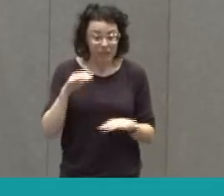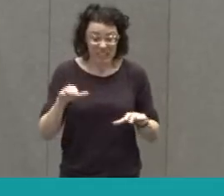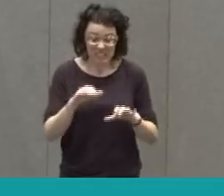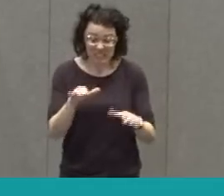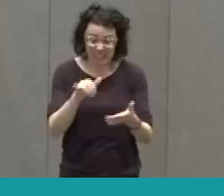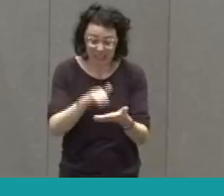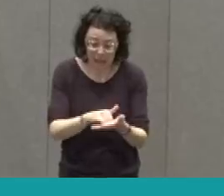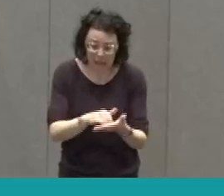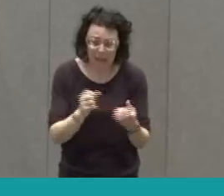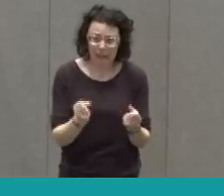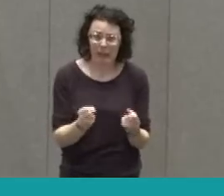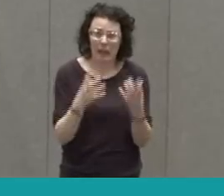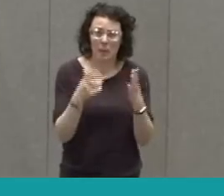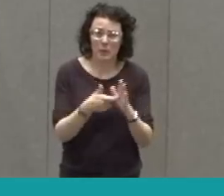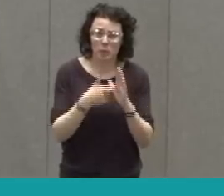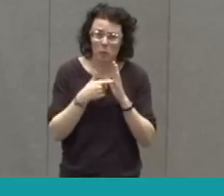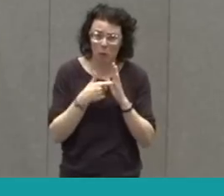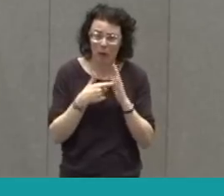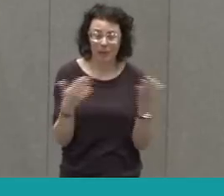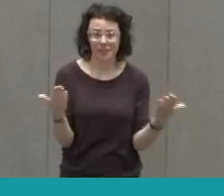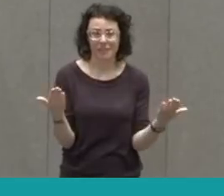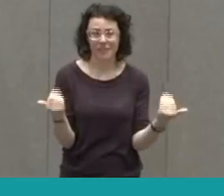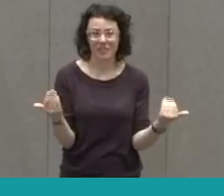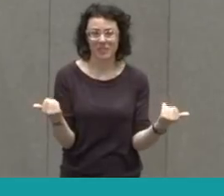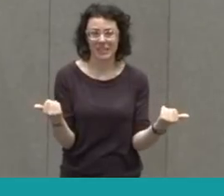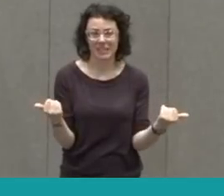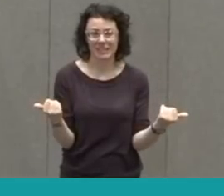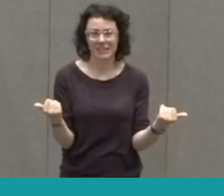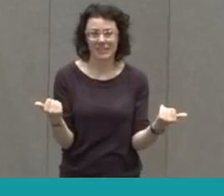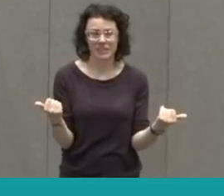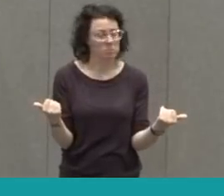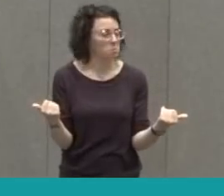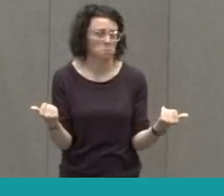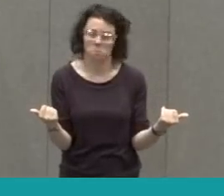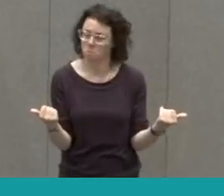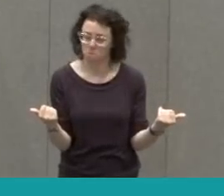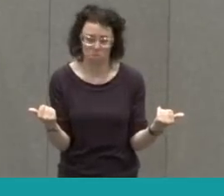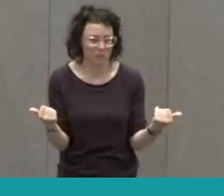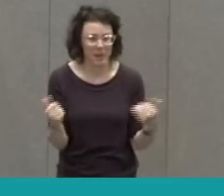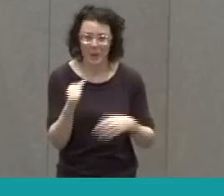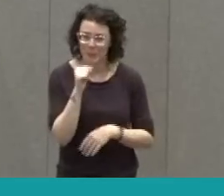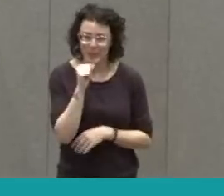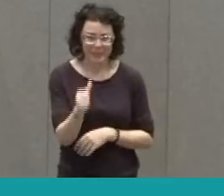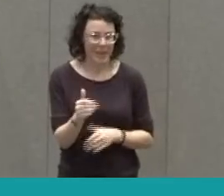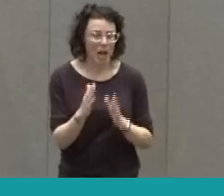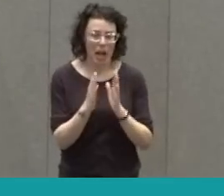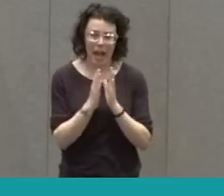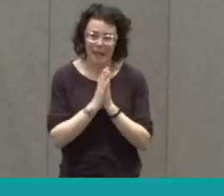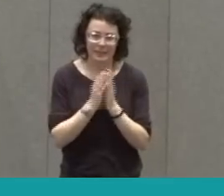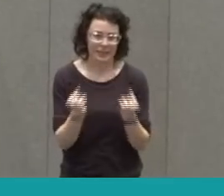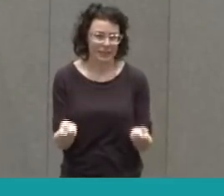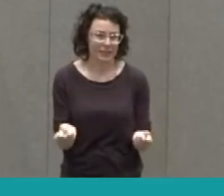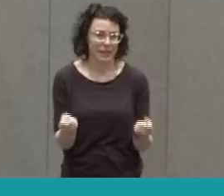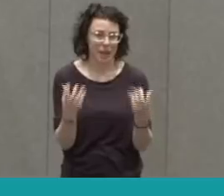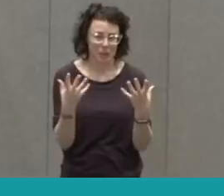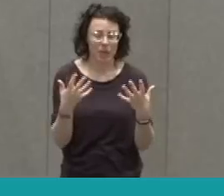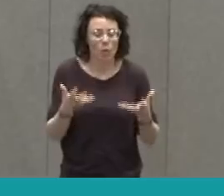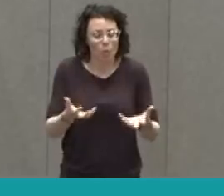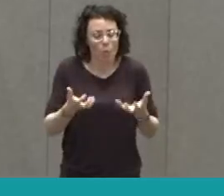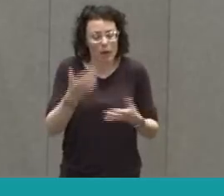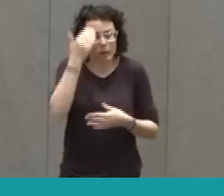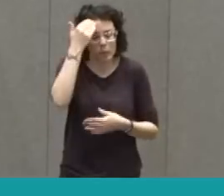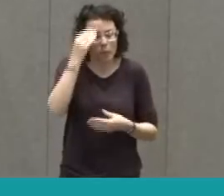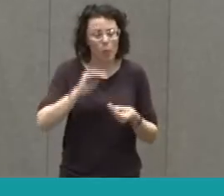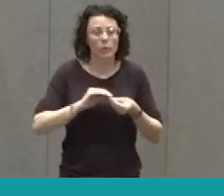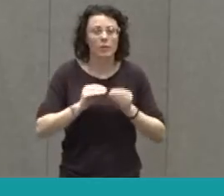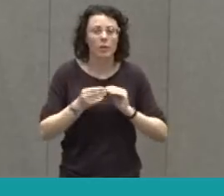30? 15 each. But that's not what it's asking. It's not asking for the bikes or trikes. It's asking for the number of wheels.